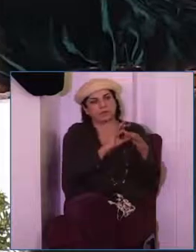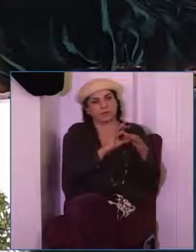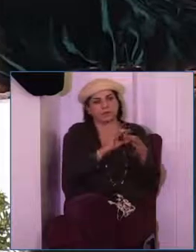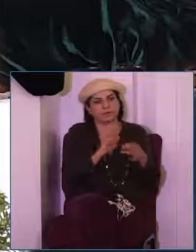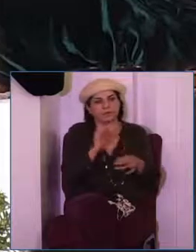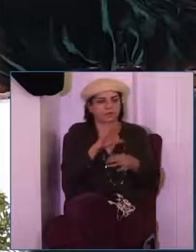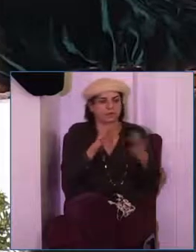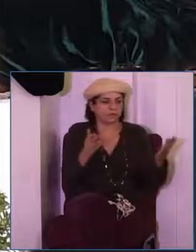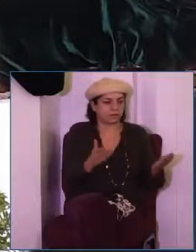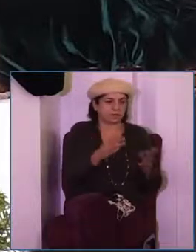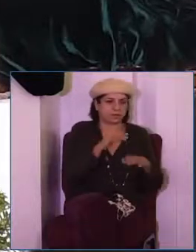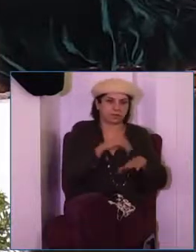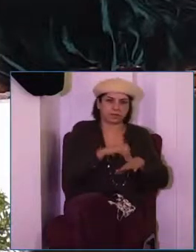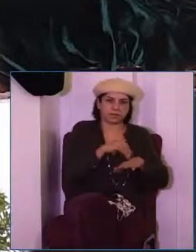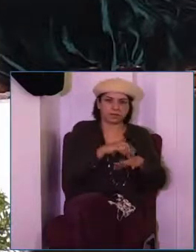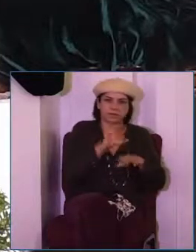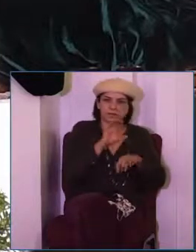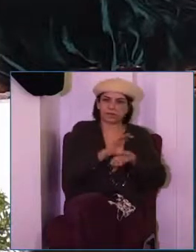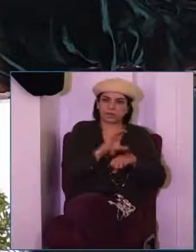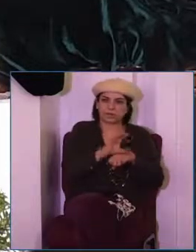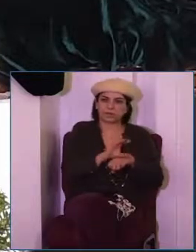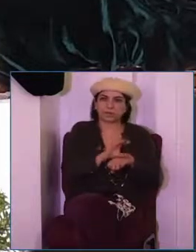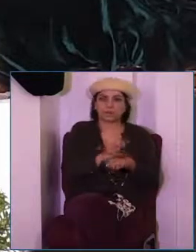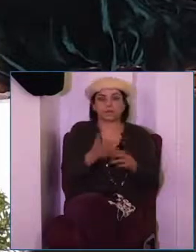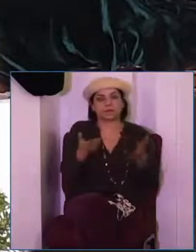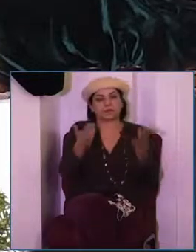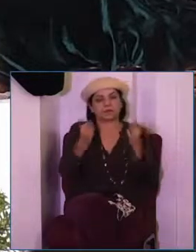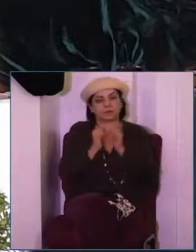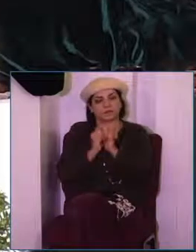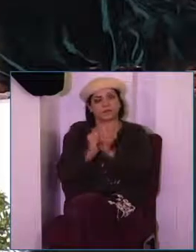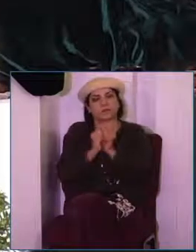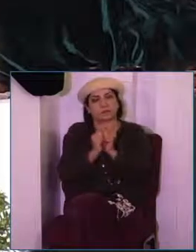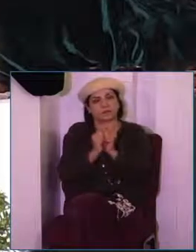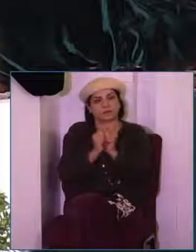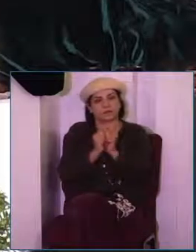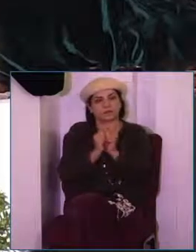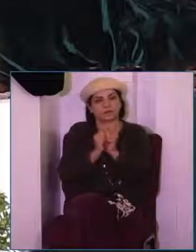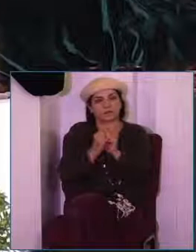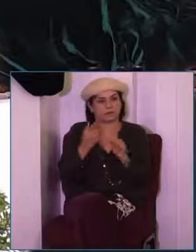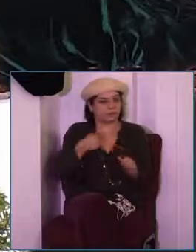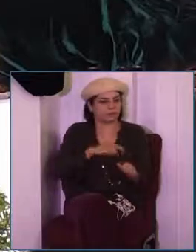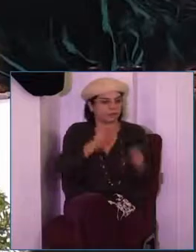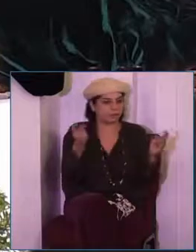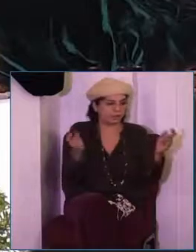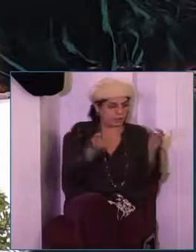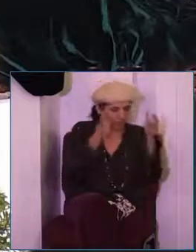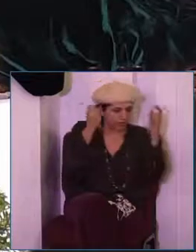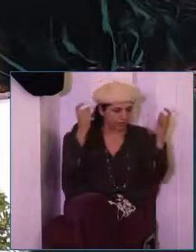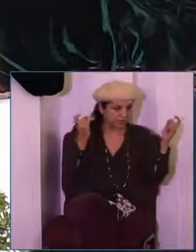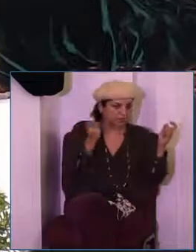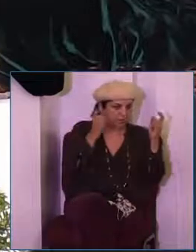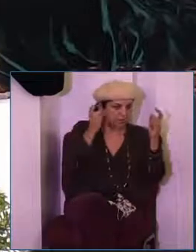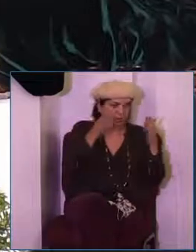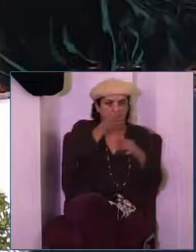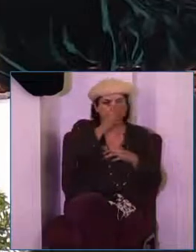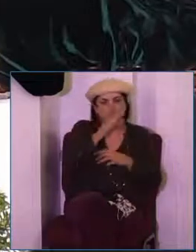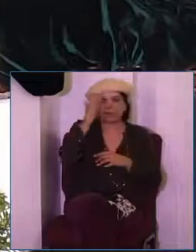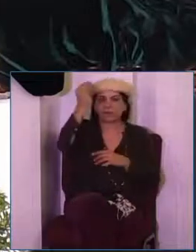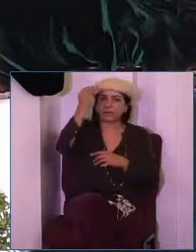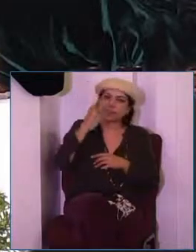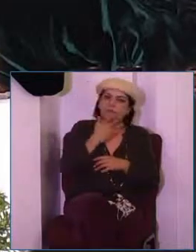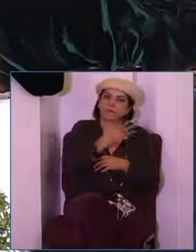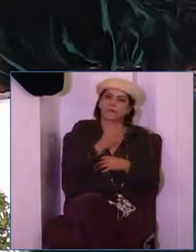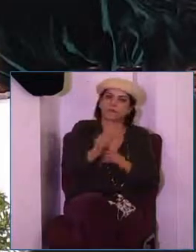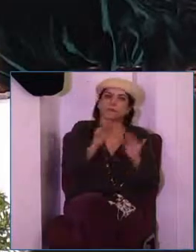here at the church, in coming together, we are celebrating God's grace and